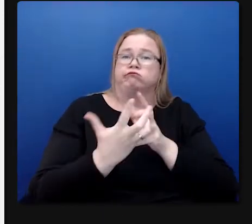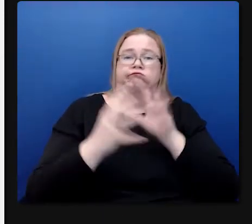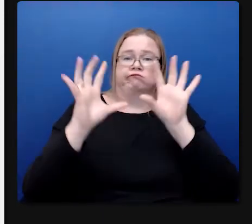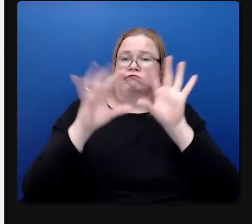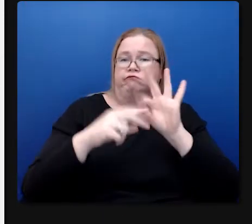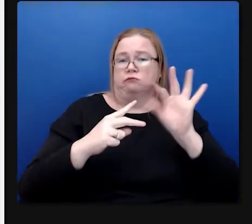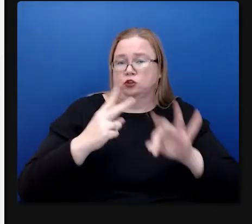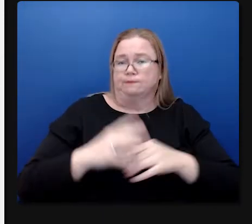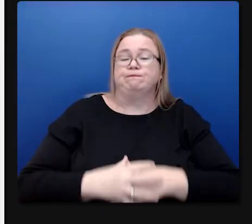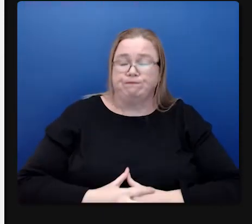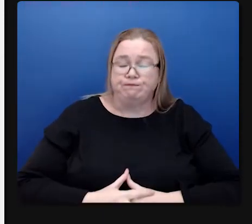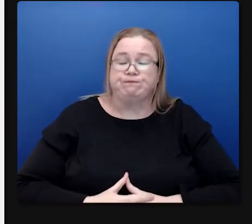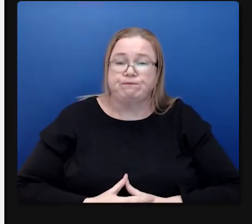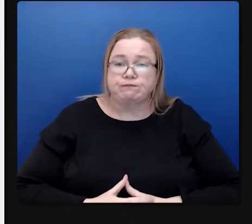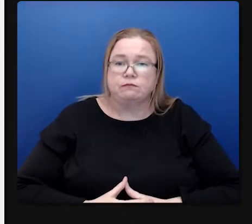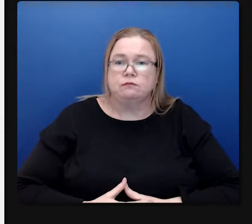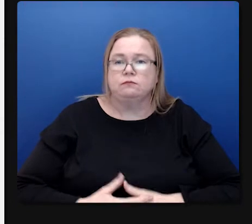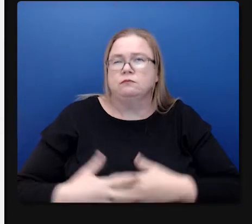options.